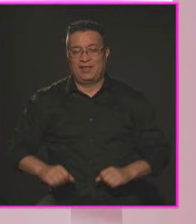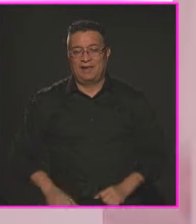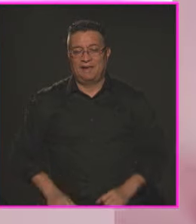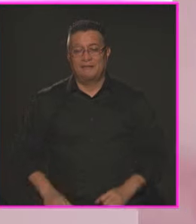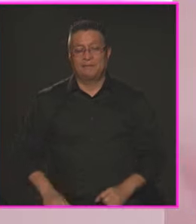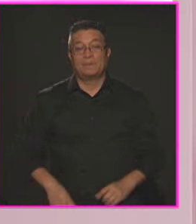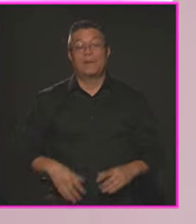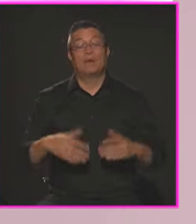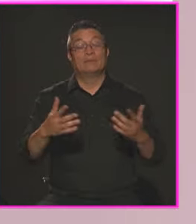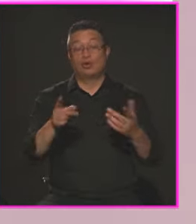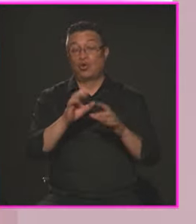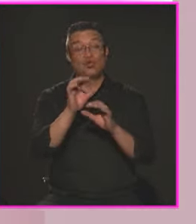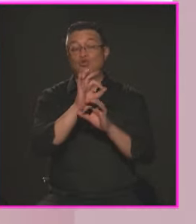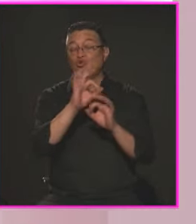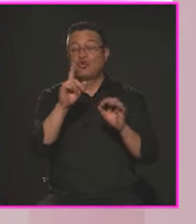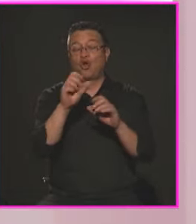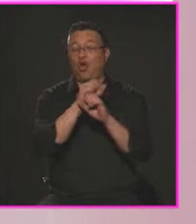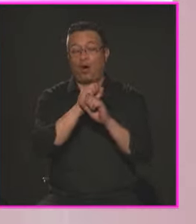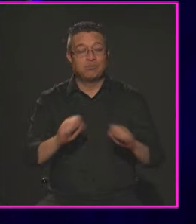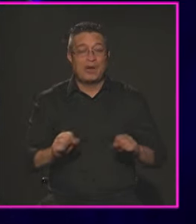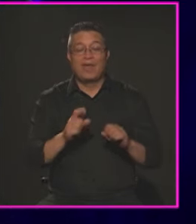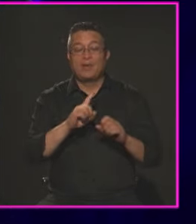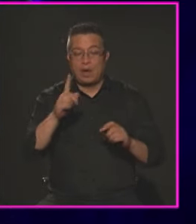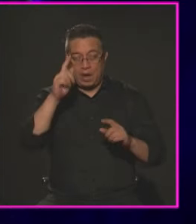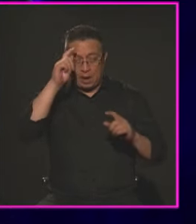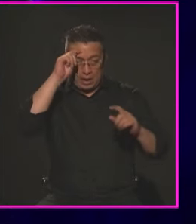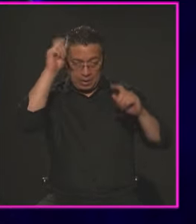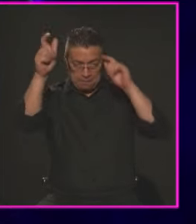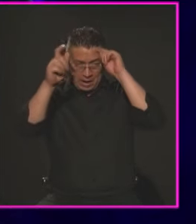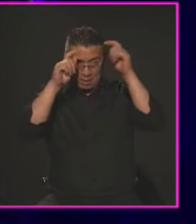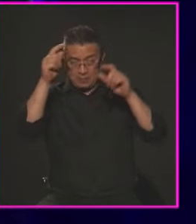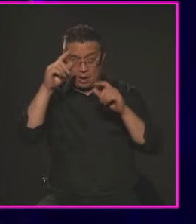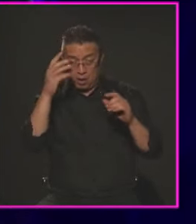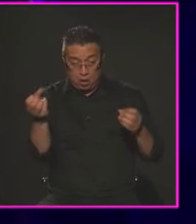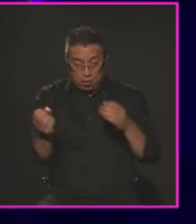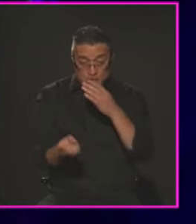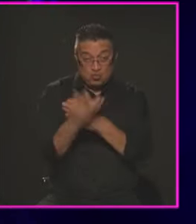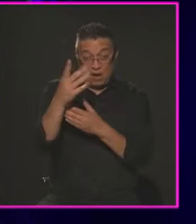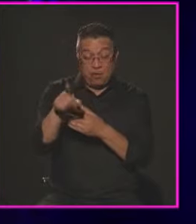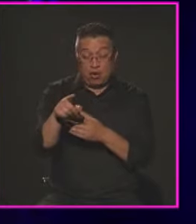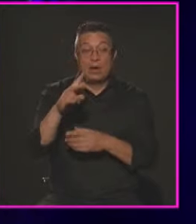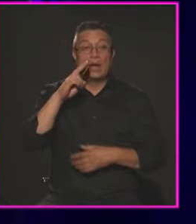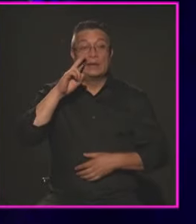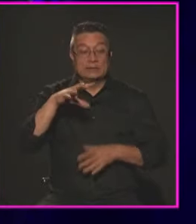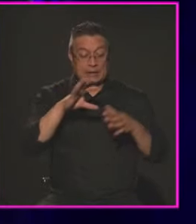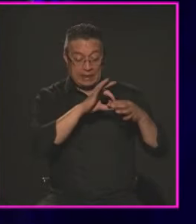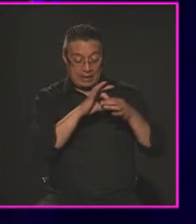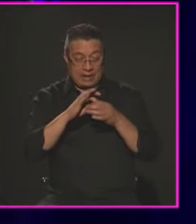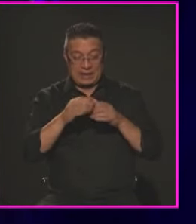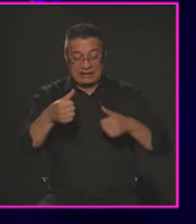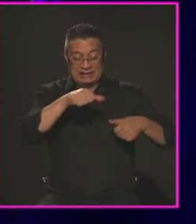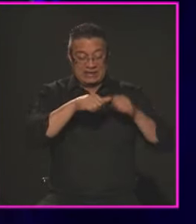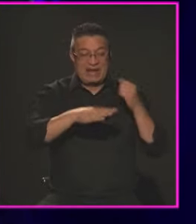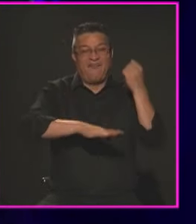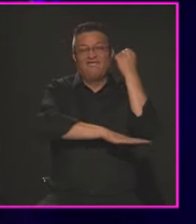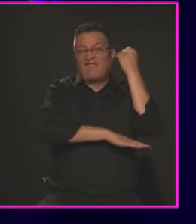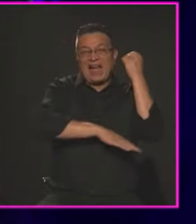any invention if you didn't have before that basic science to understand the world. And I will try in this talk